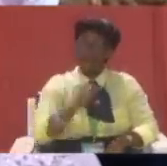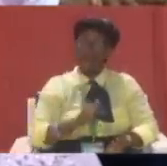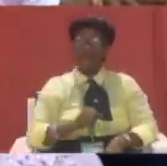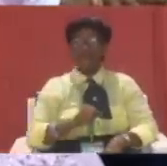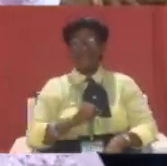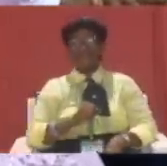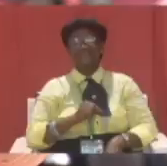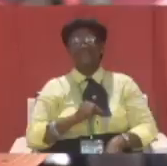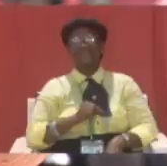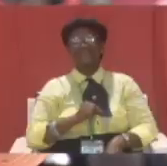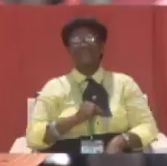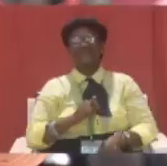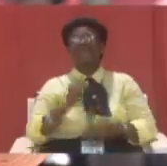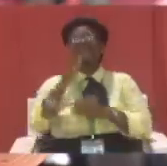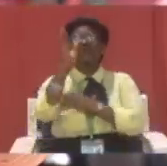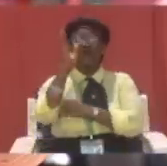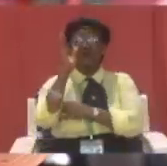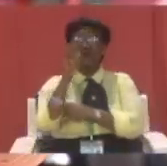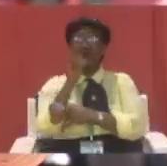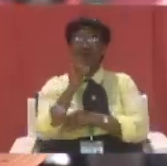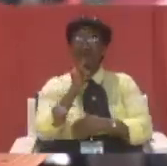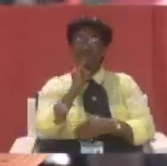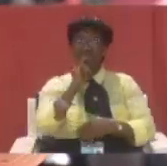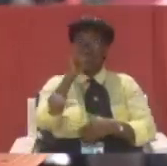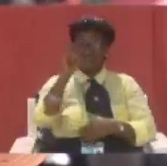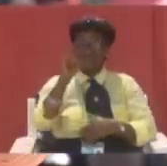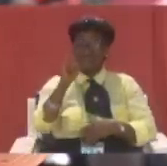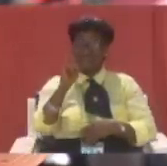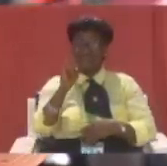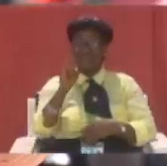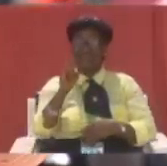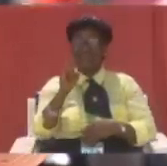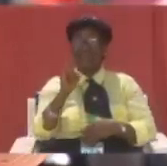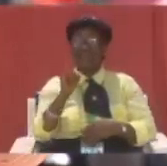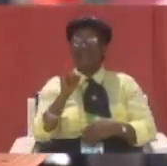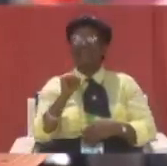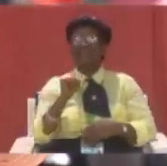the teenagers ministering so powerfully,